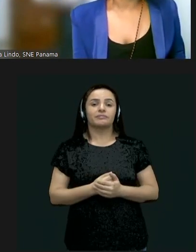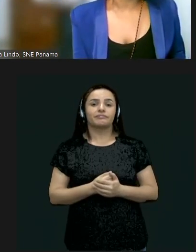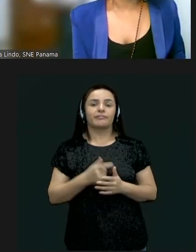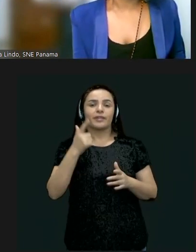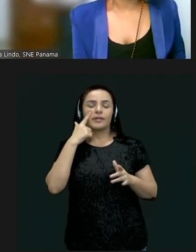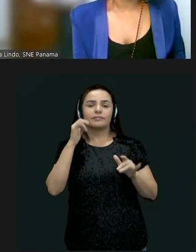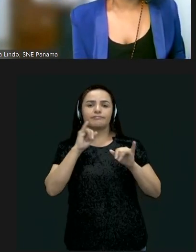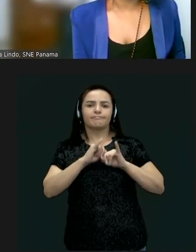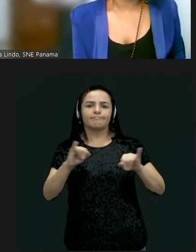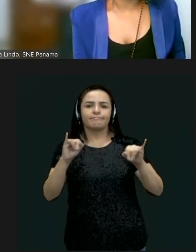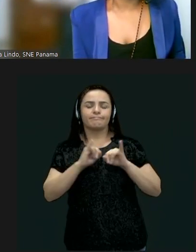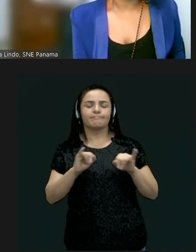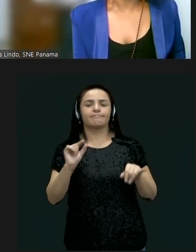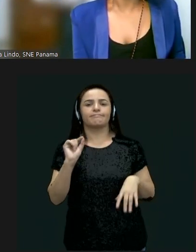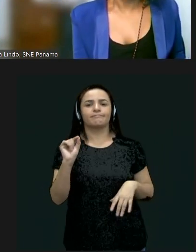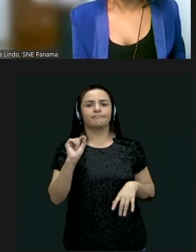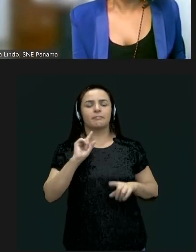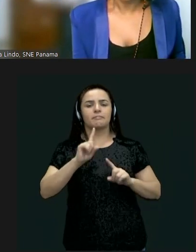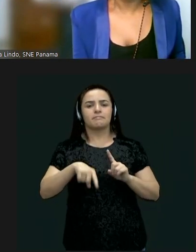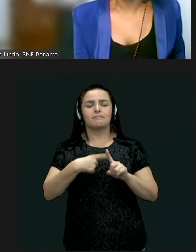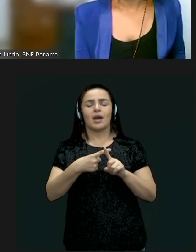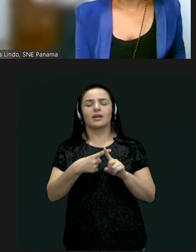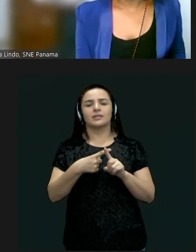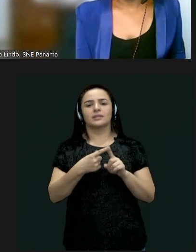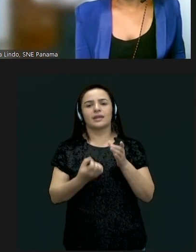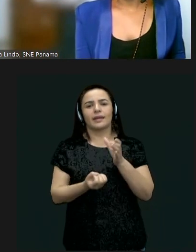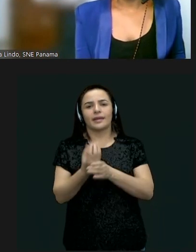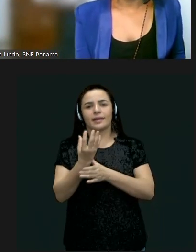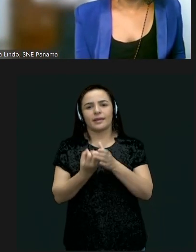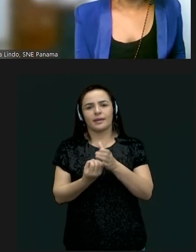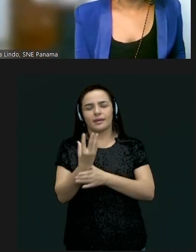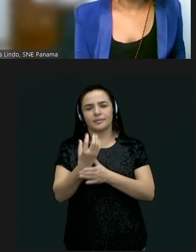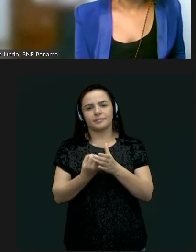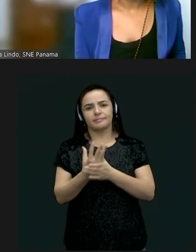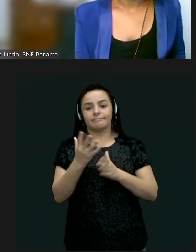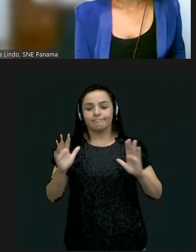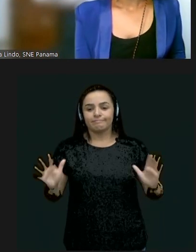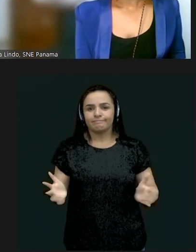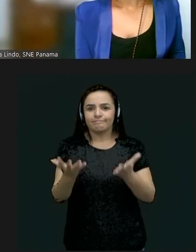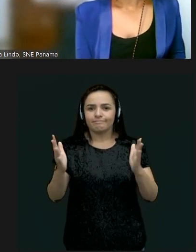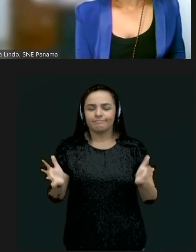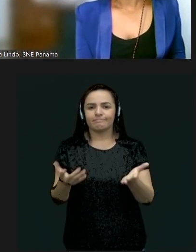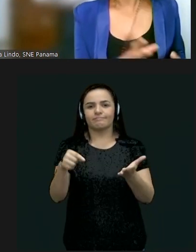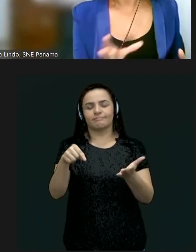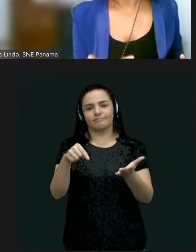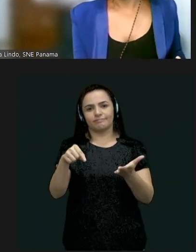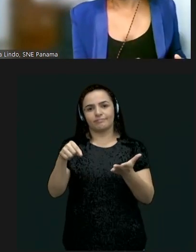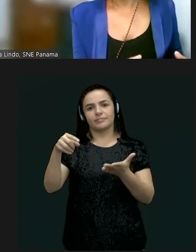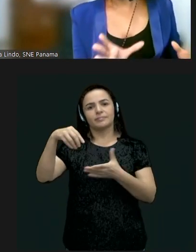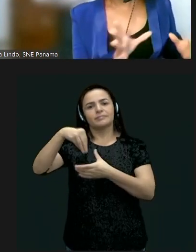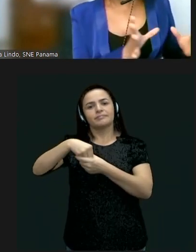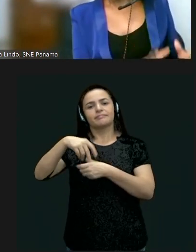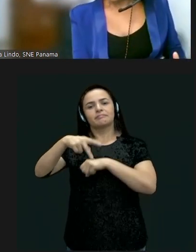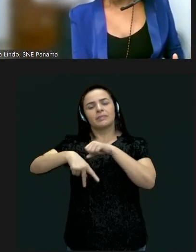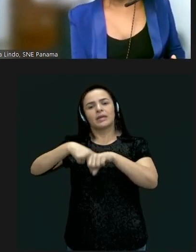promotion, also the creation of different incentives to pass through the Panama